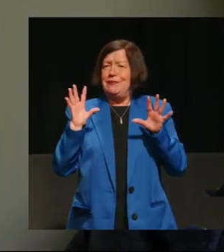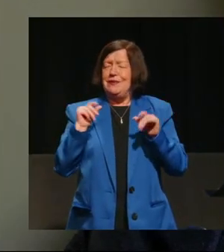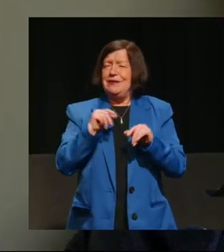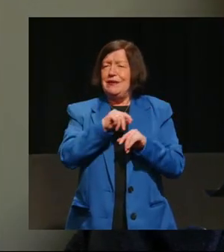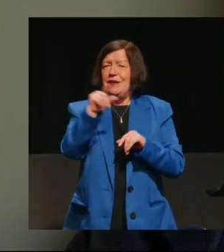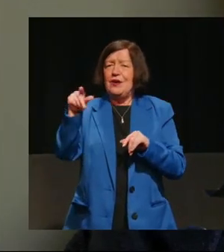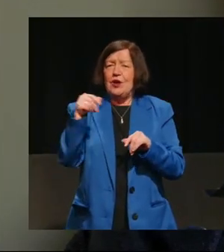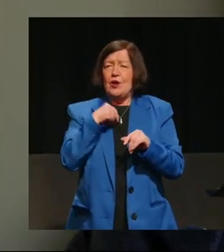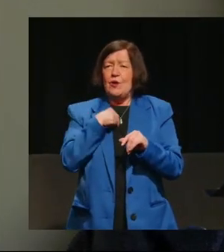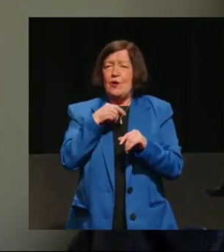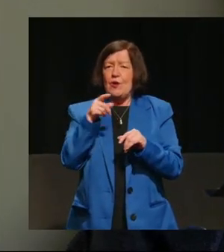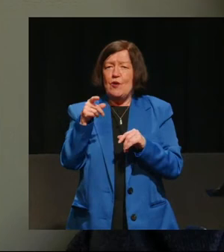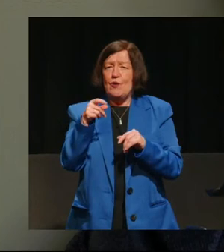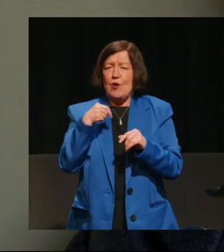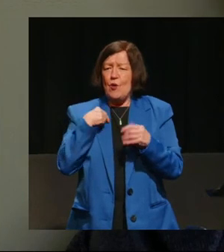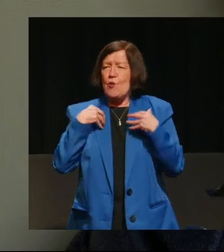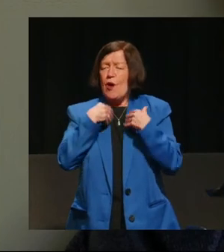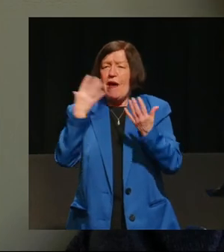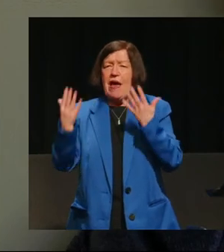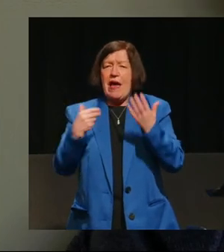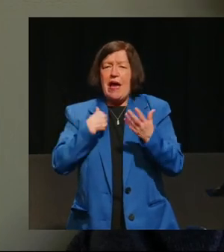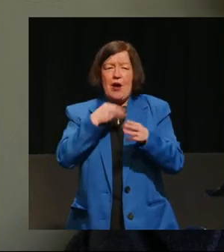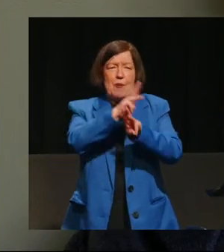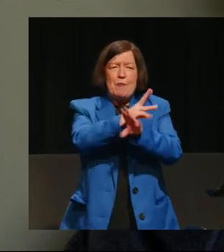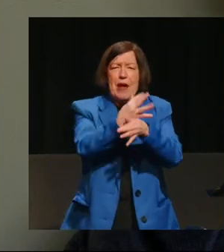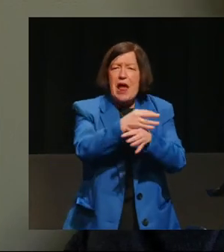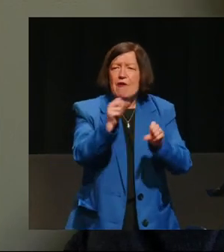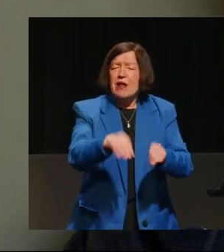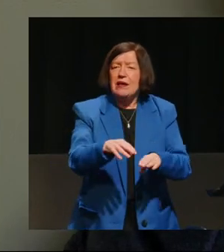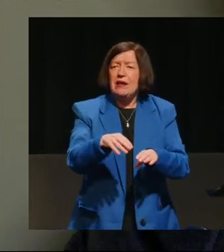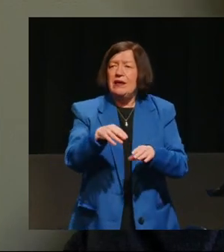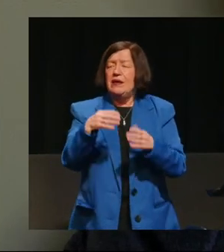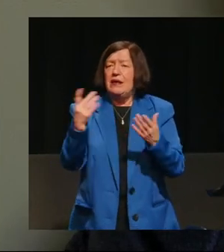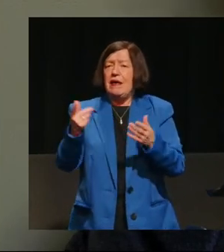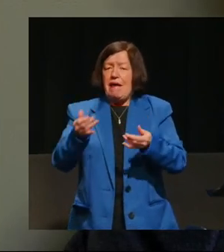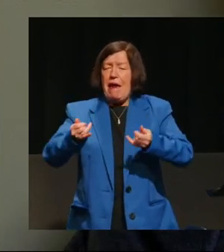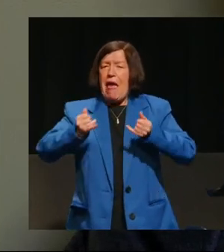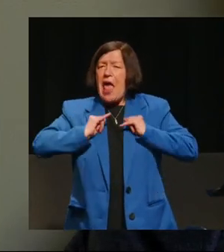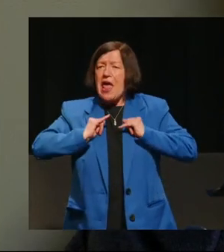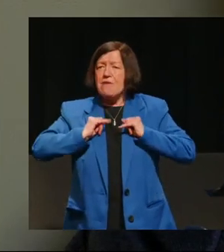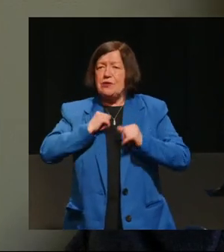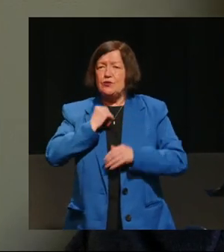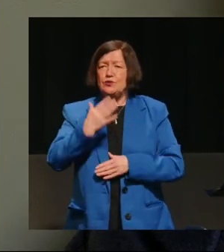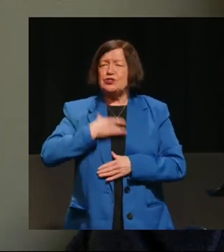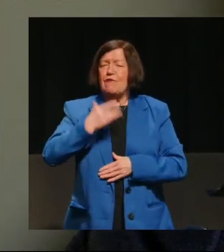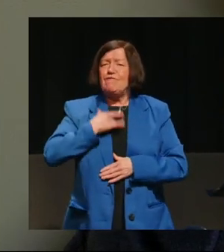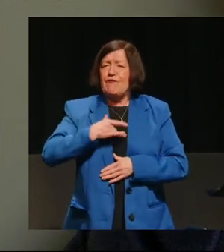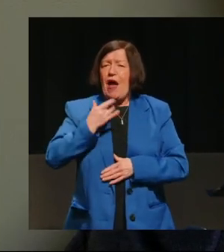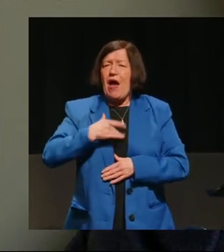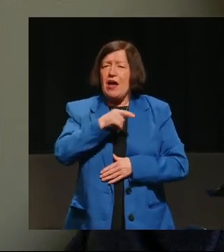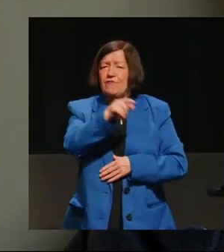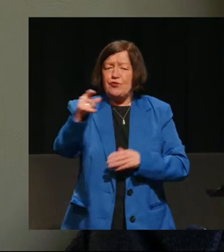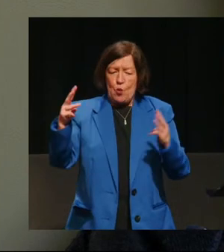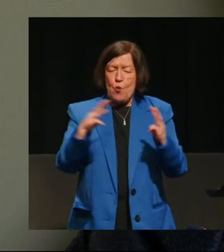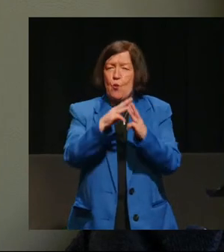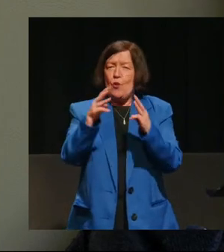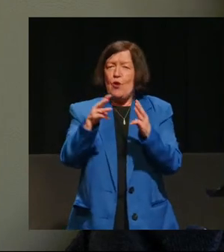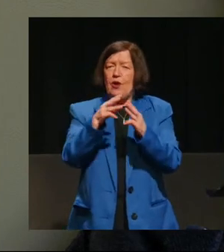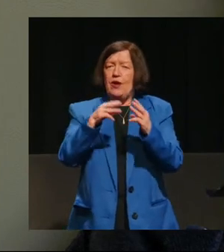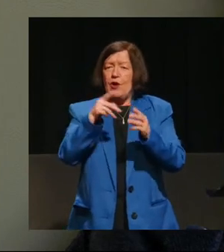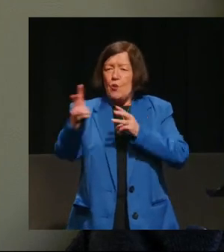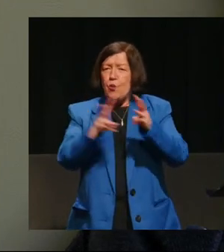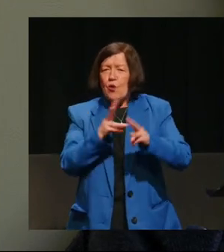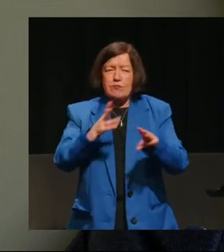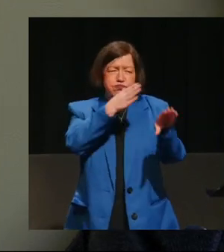we were worried how our parents will be able to survive the war,